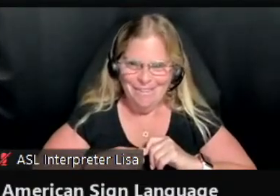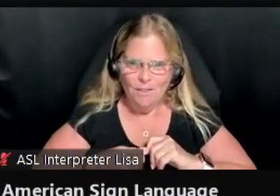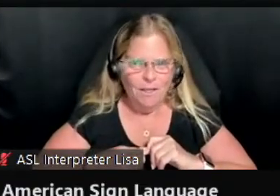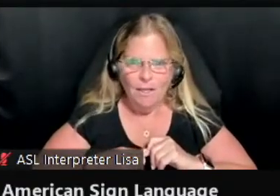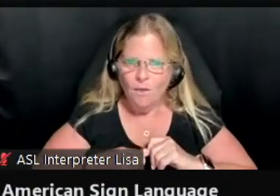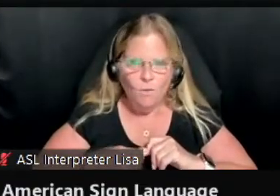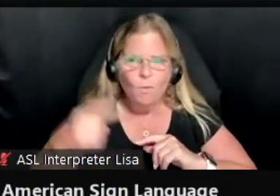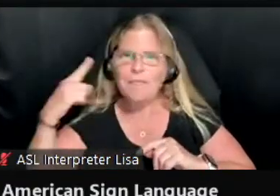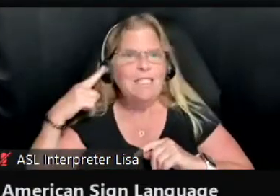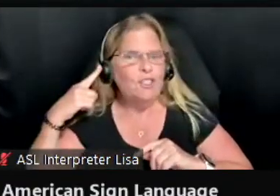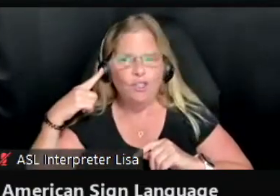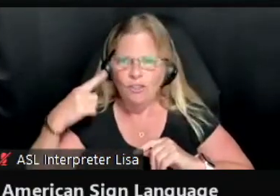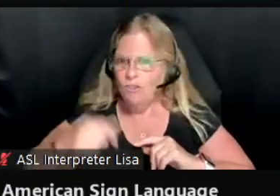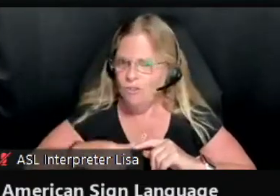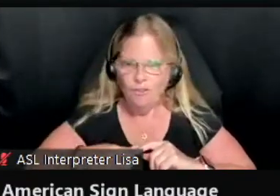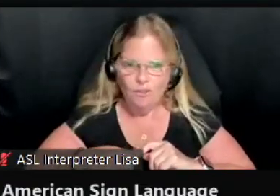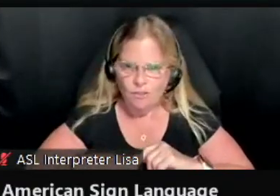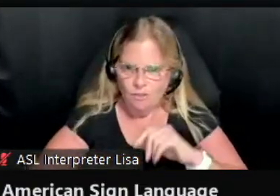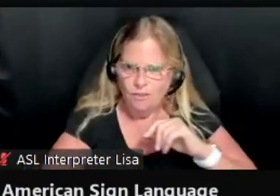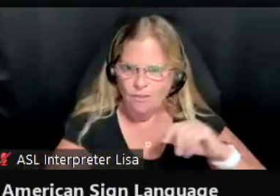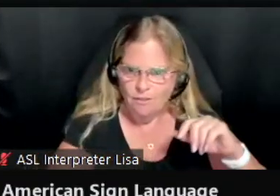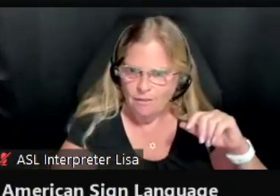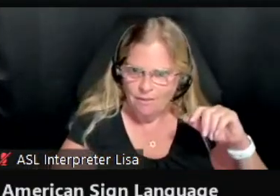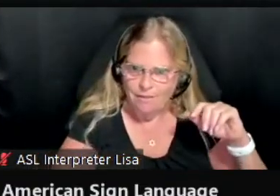You're still muted.